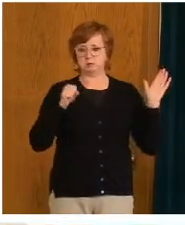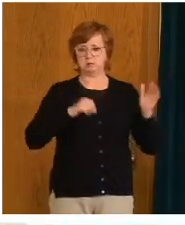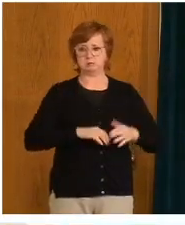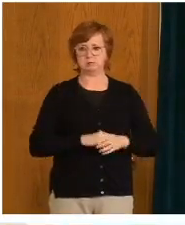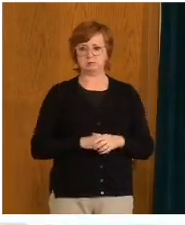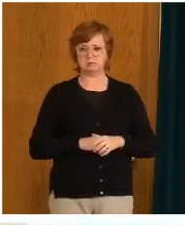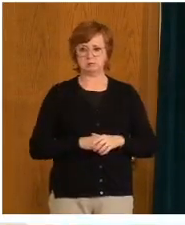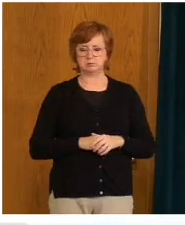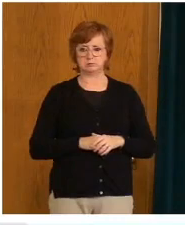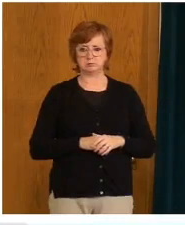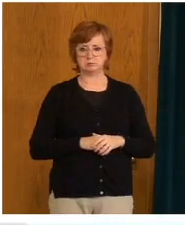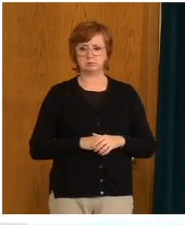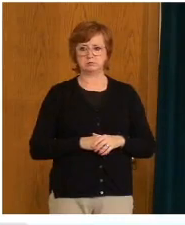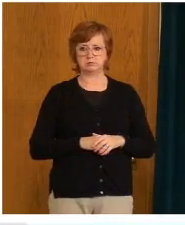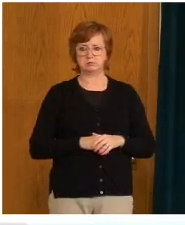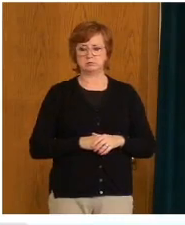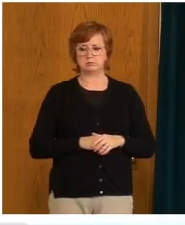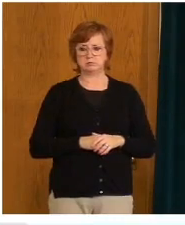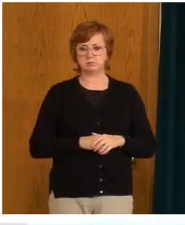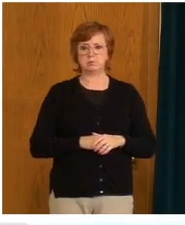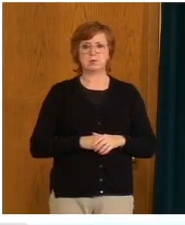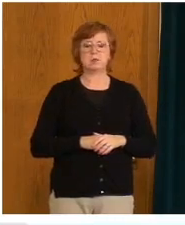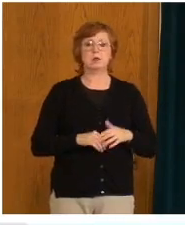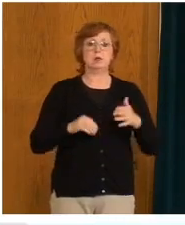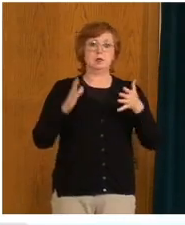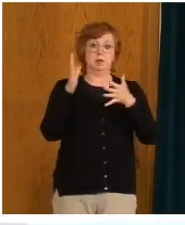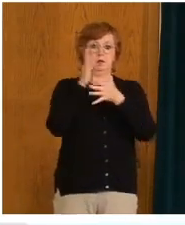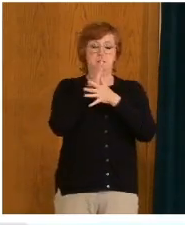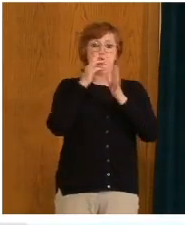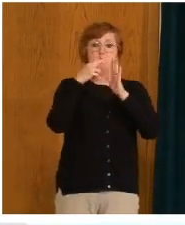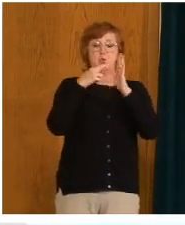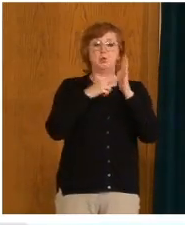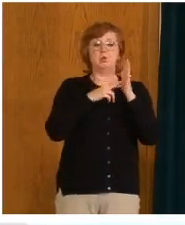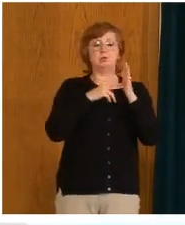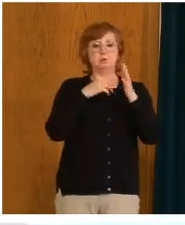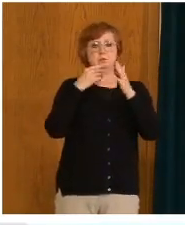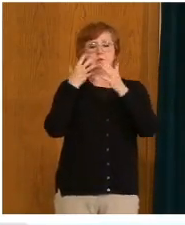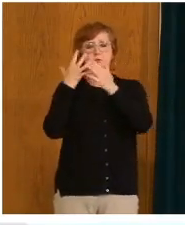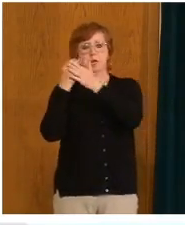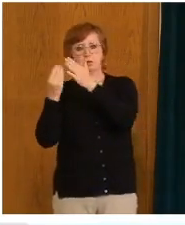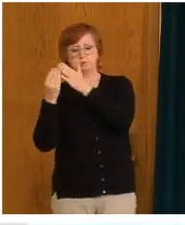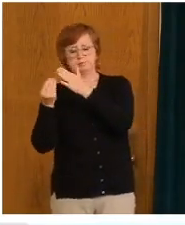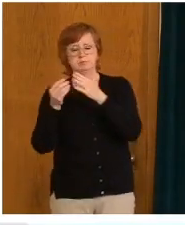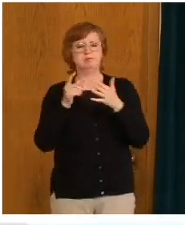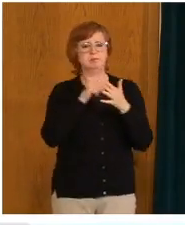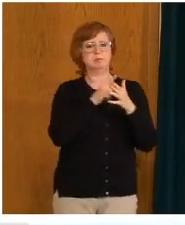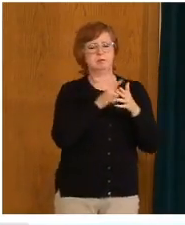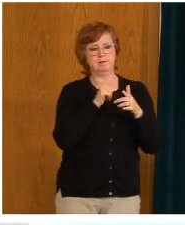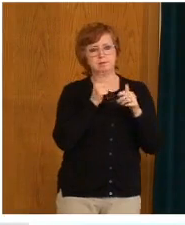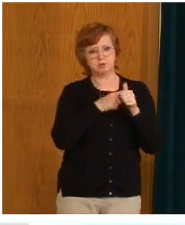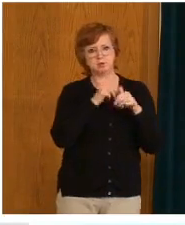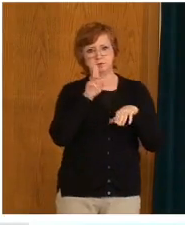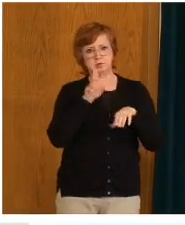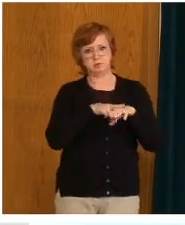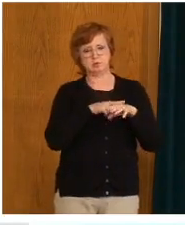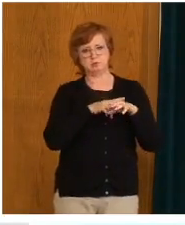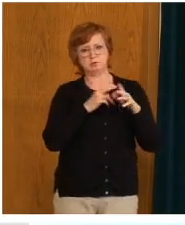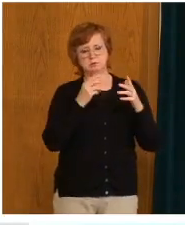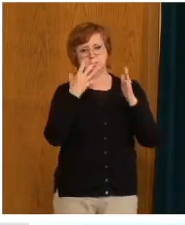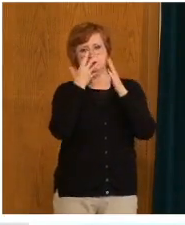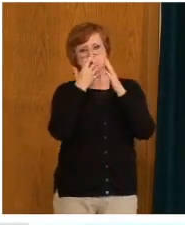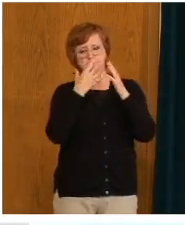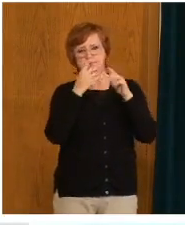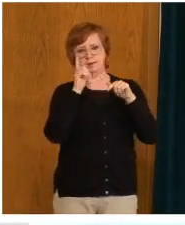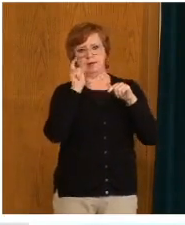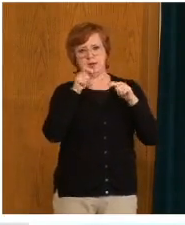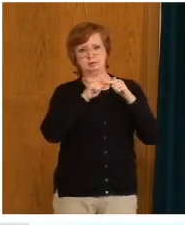generally, what we've learned is that outdoors, obviously sometimes contact is unavoidable, but we all know the drill.